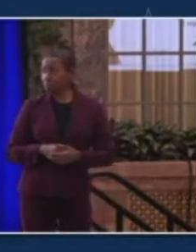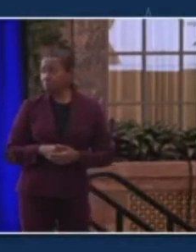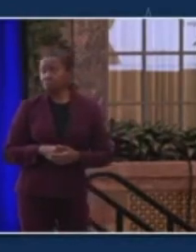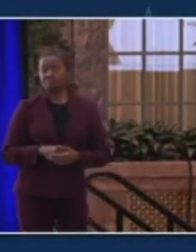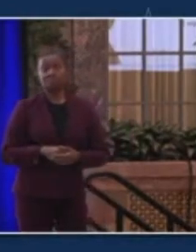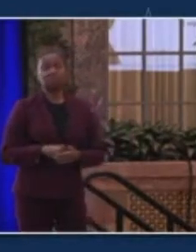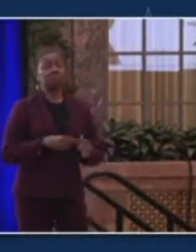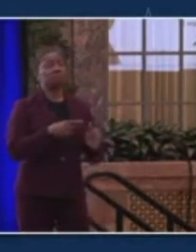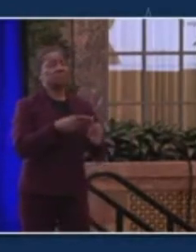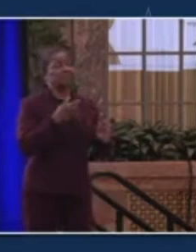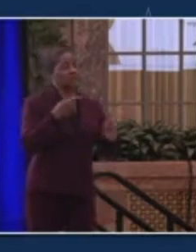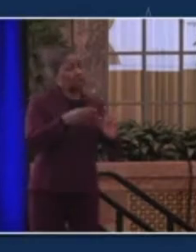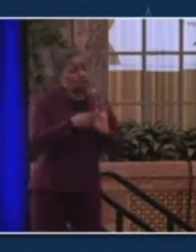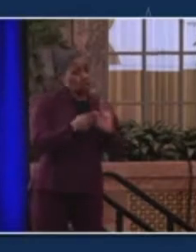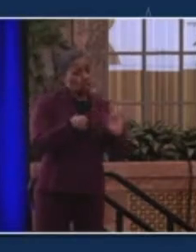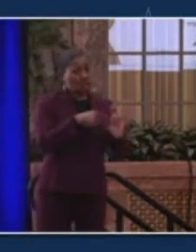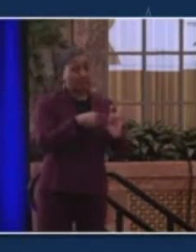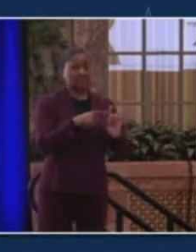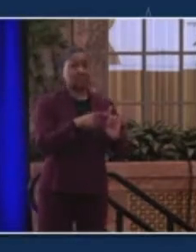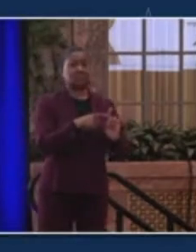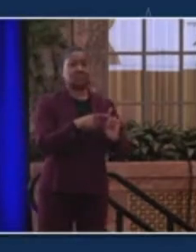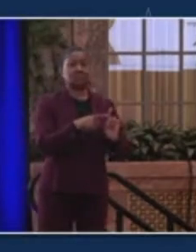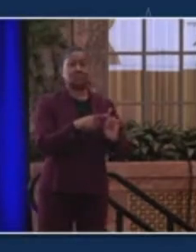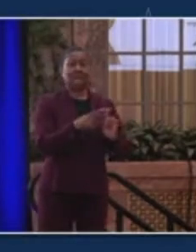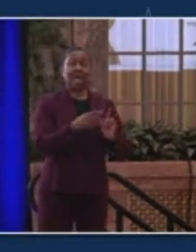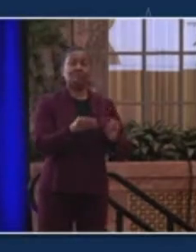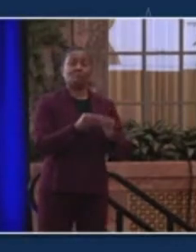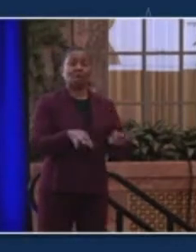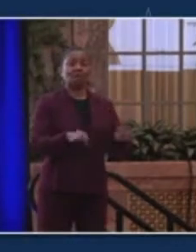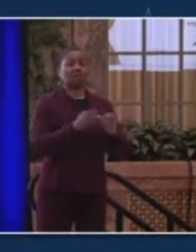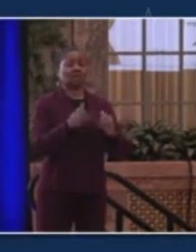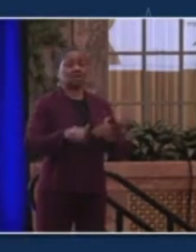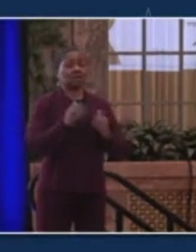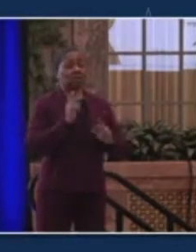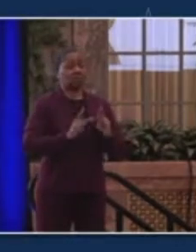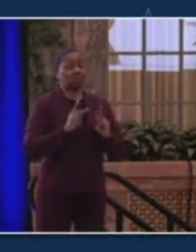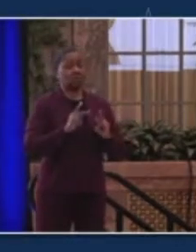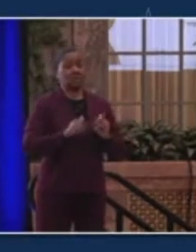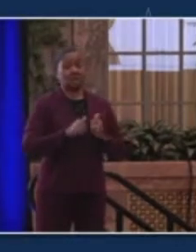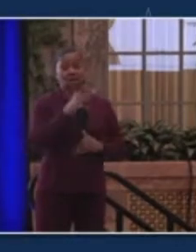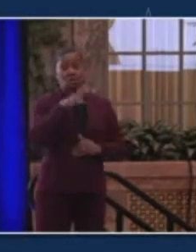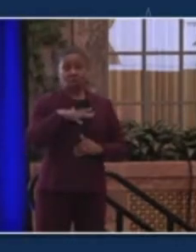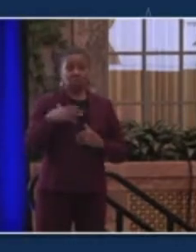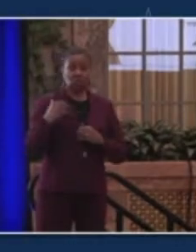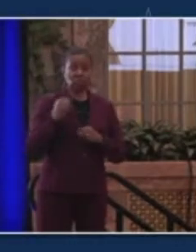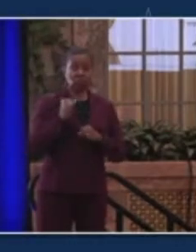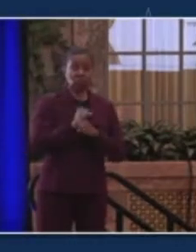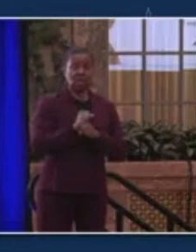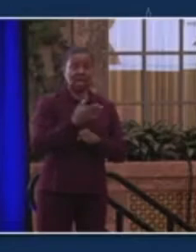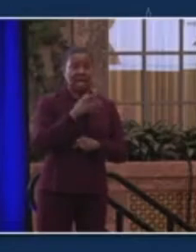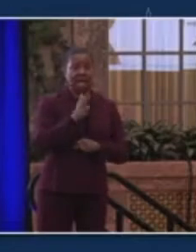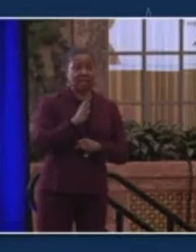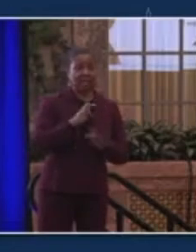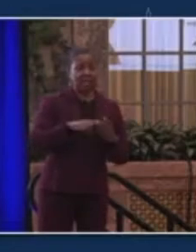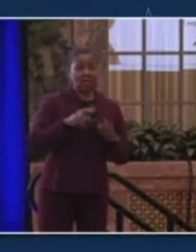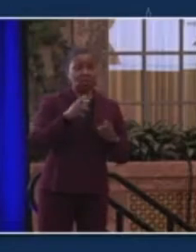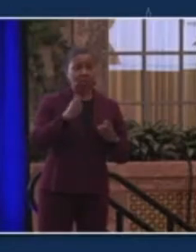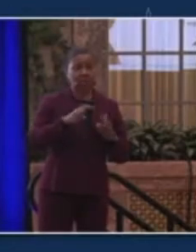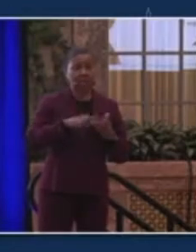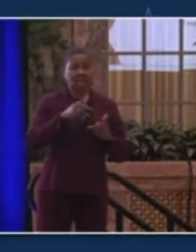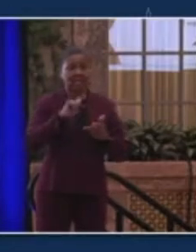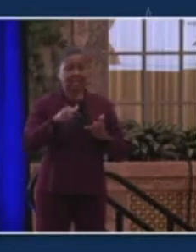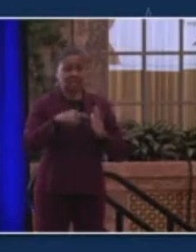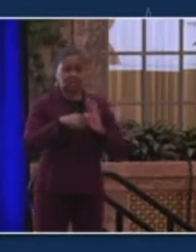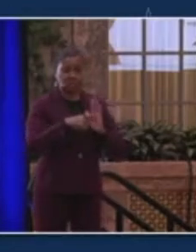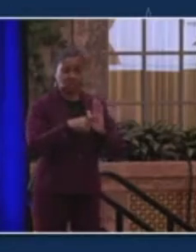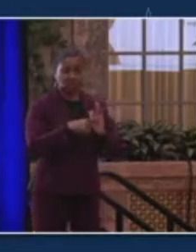Harold showed us, and so importantly for us younger feminists, Addie, Willie, and Nancy showed us